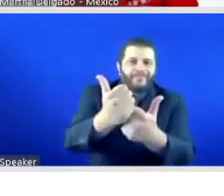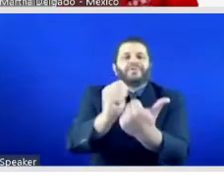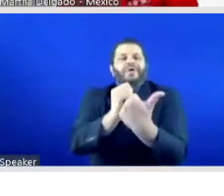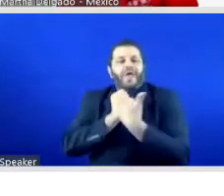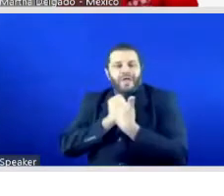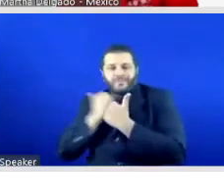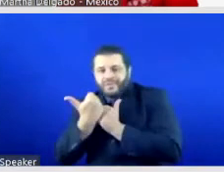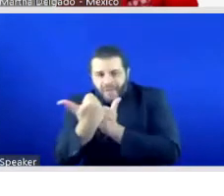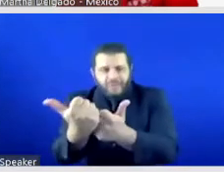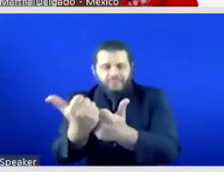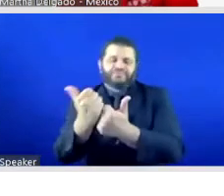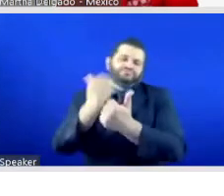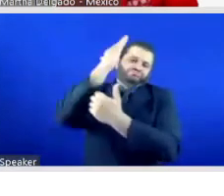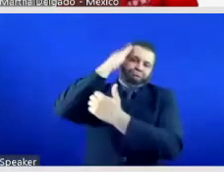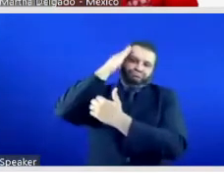Thank you very much.